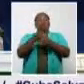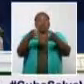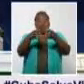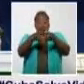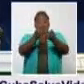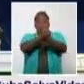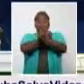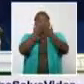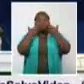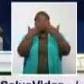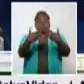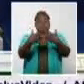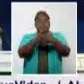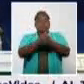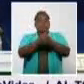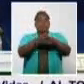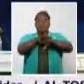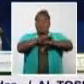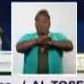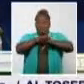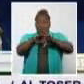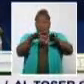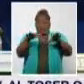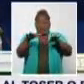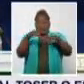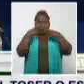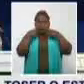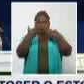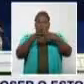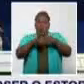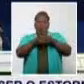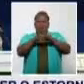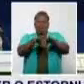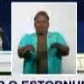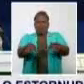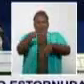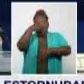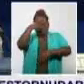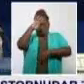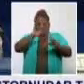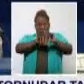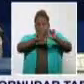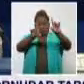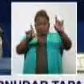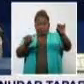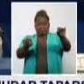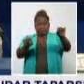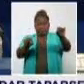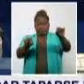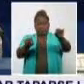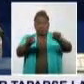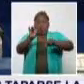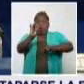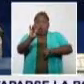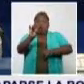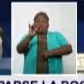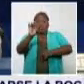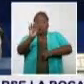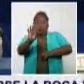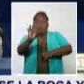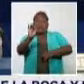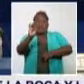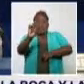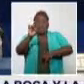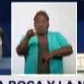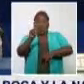94.1% are contacts of confirmed cases, an extremely important risk group. And already in the behavior of the epidemic